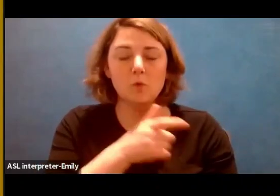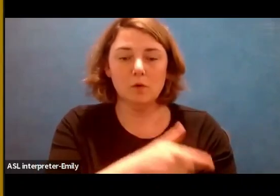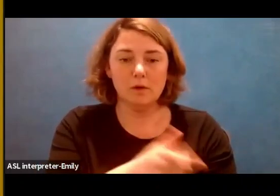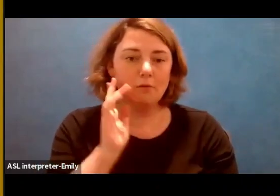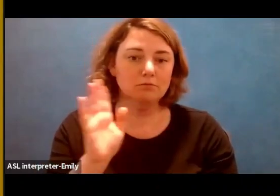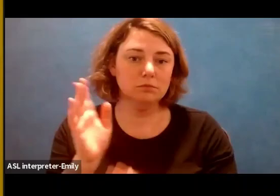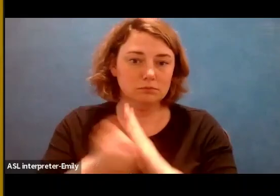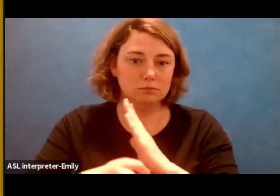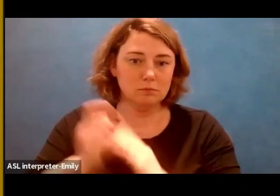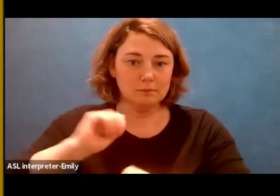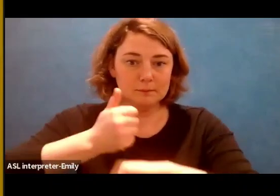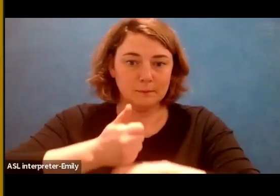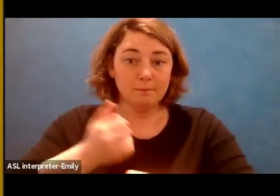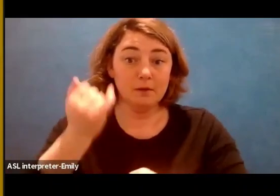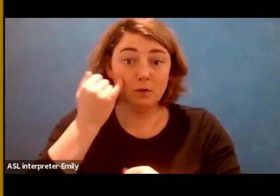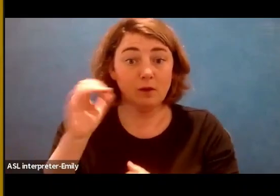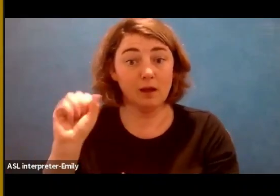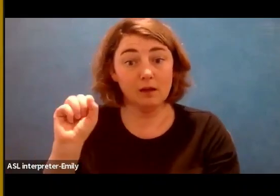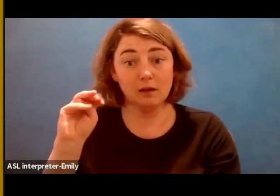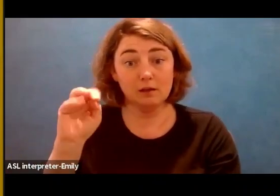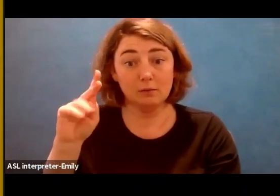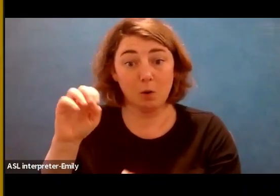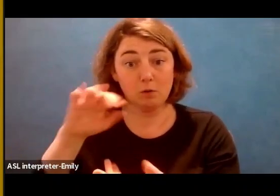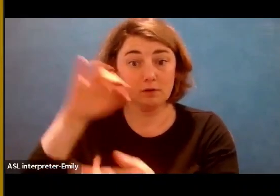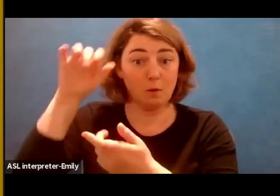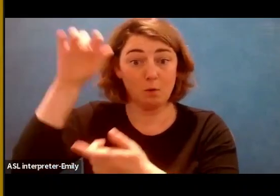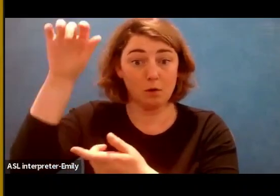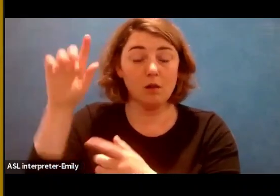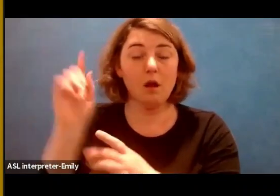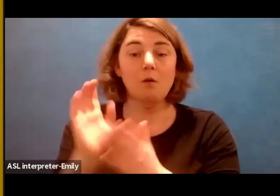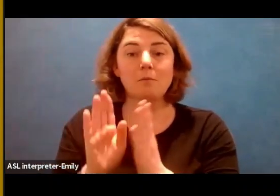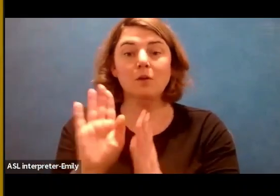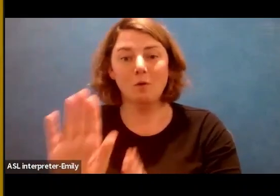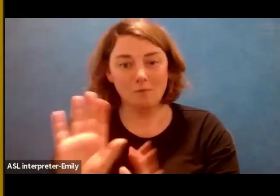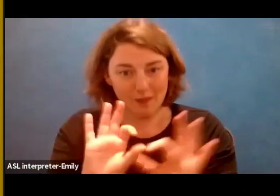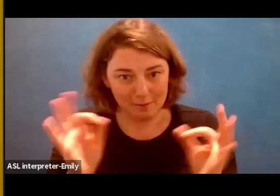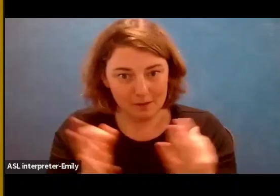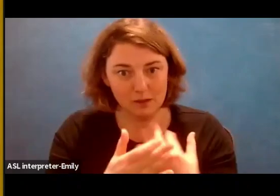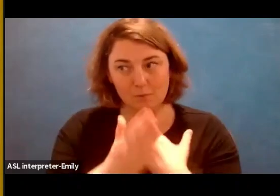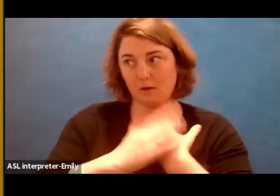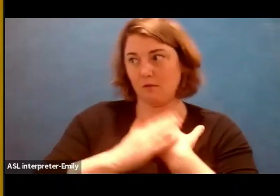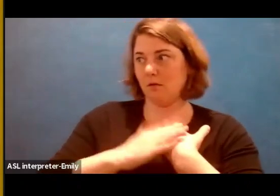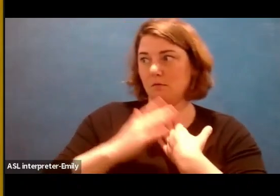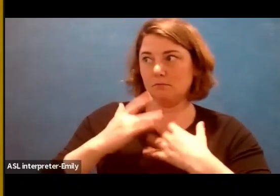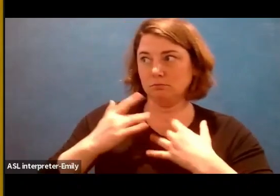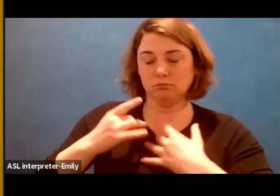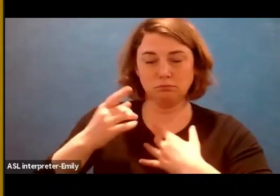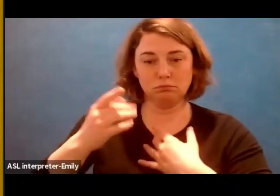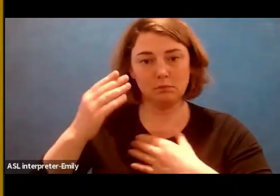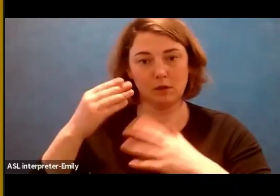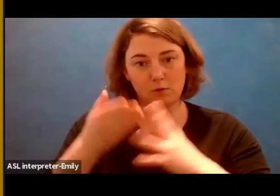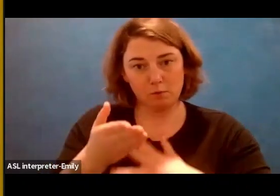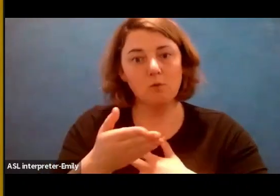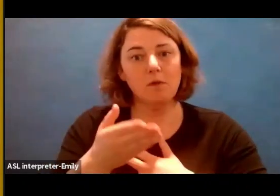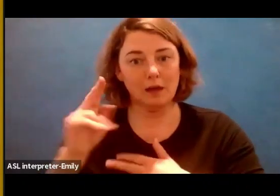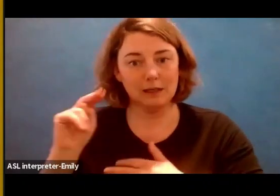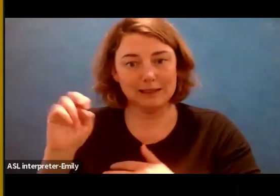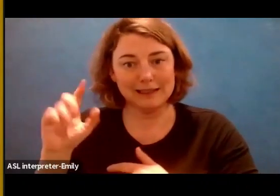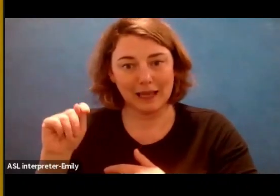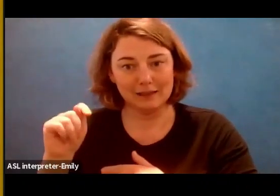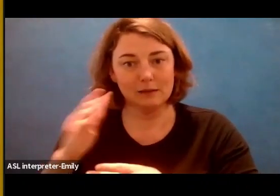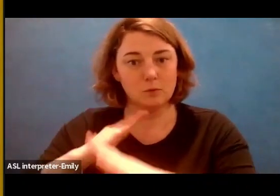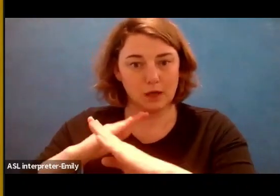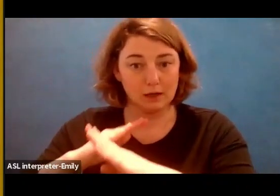so if you had a smoke alarm that was going off, you could have family alerted to that fact through those Nest Protect. Next